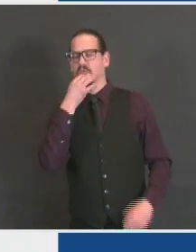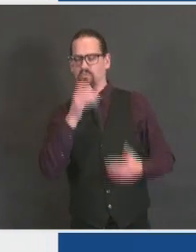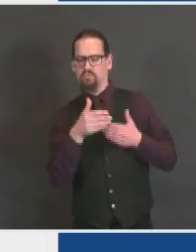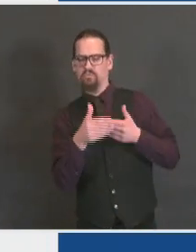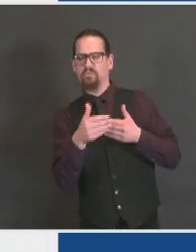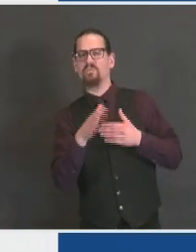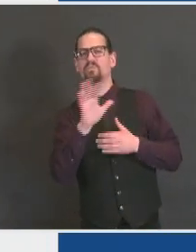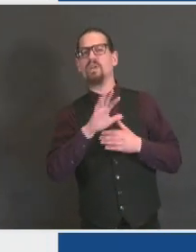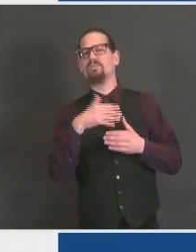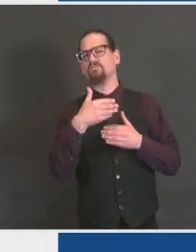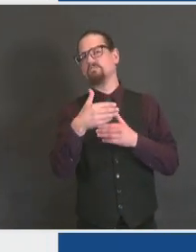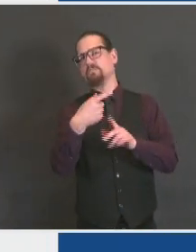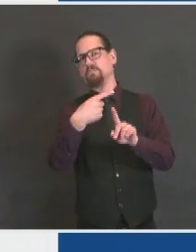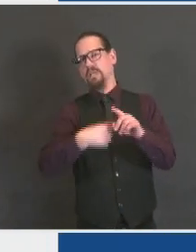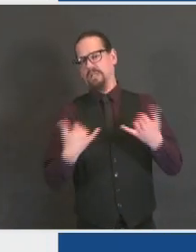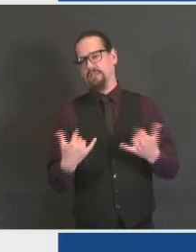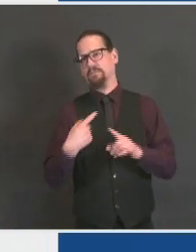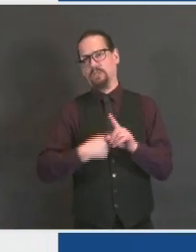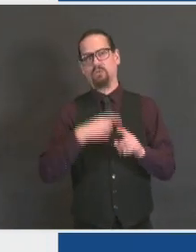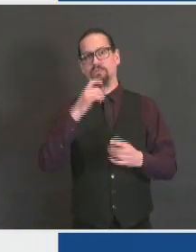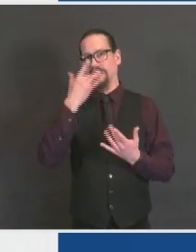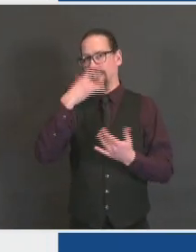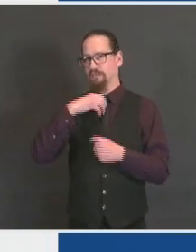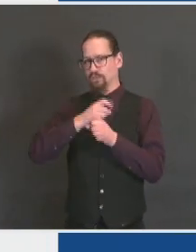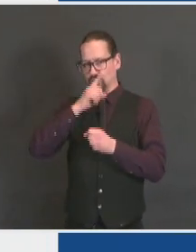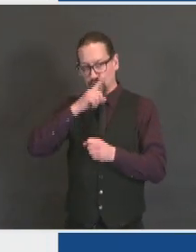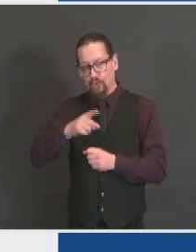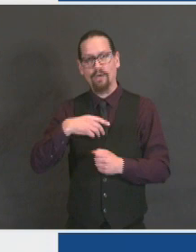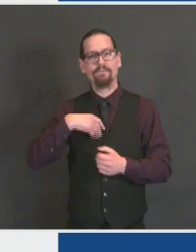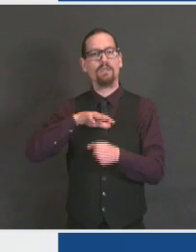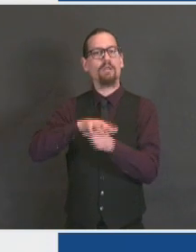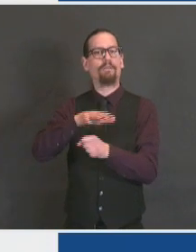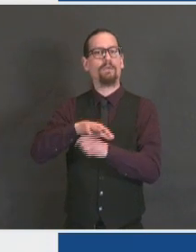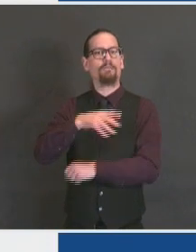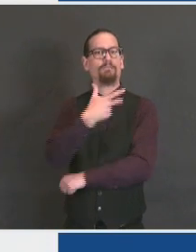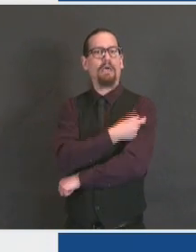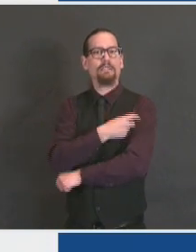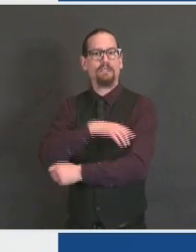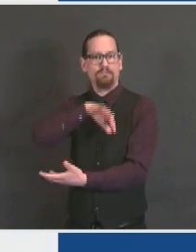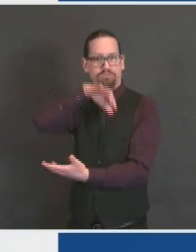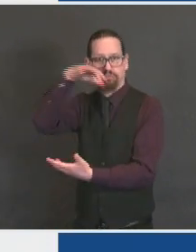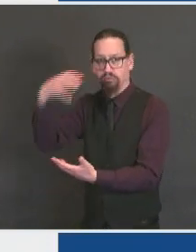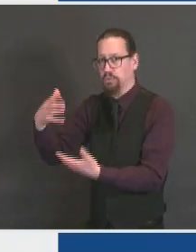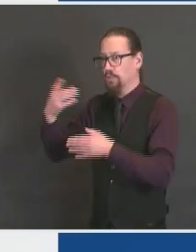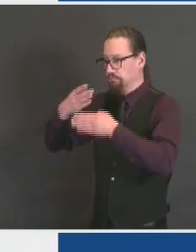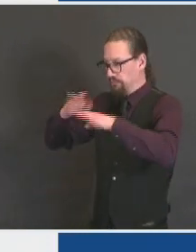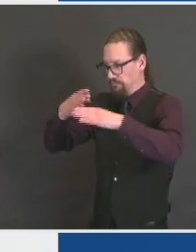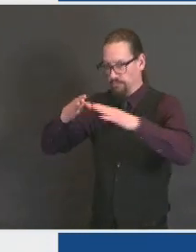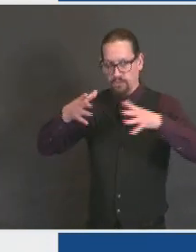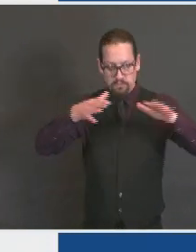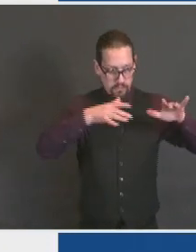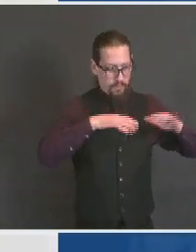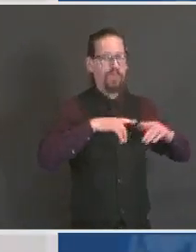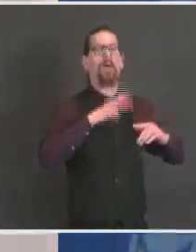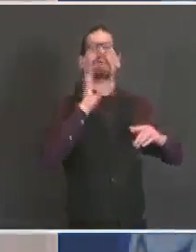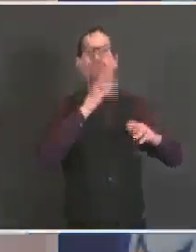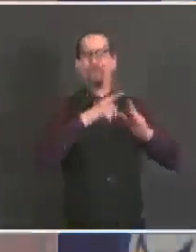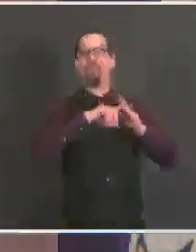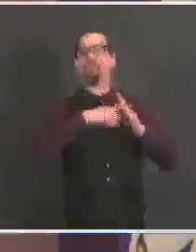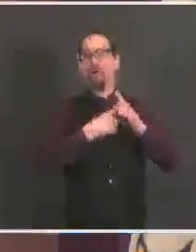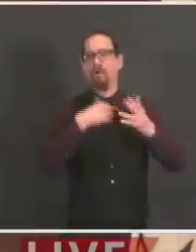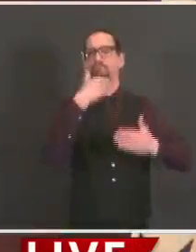come into Rhode Island. This is going to be our focus for demonstrating our ability to